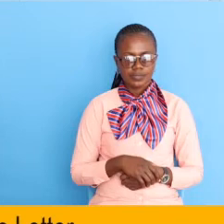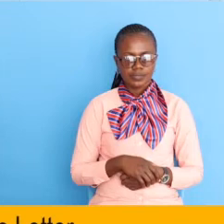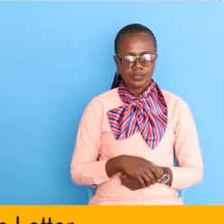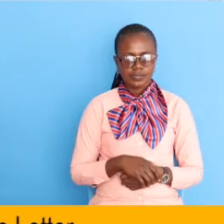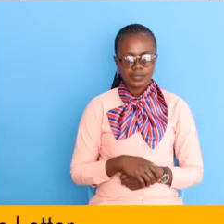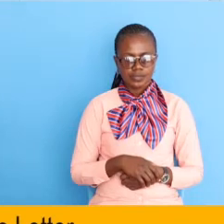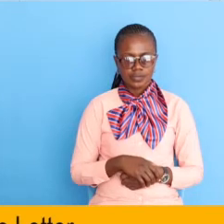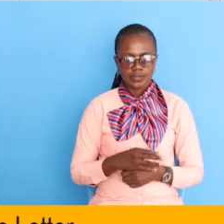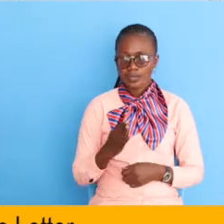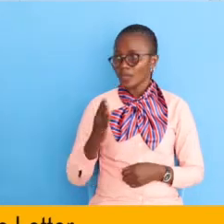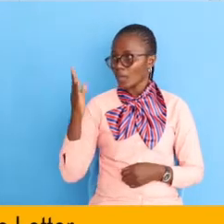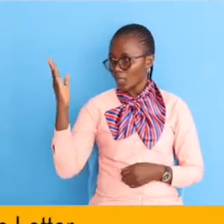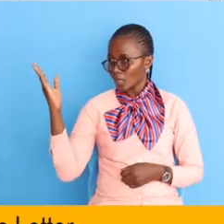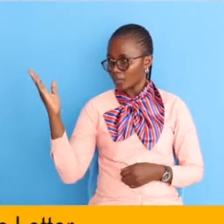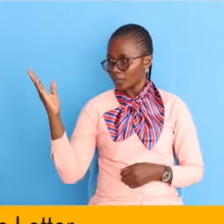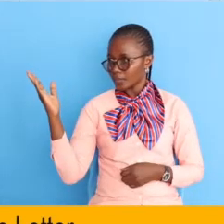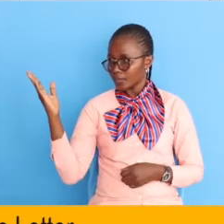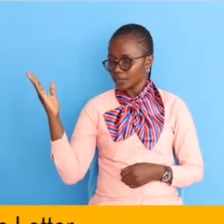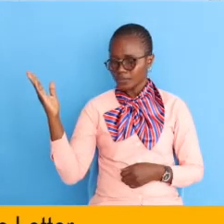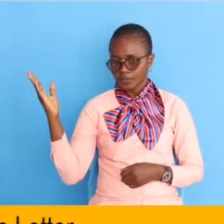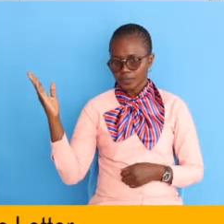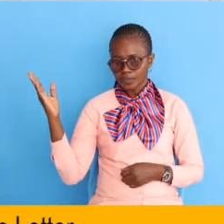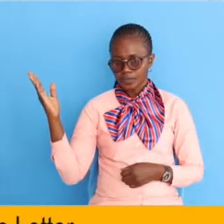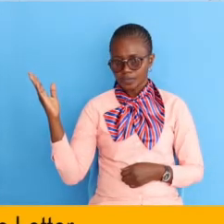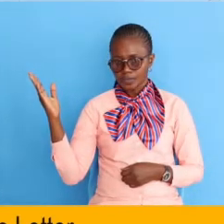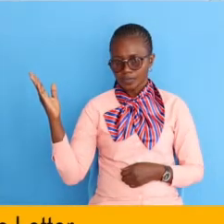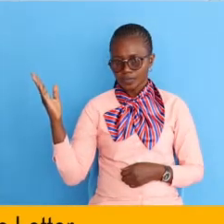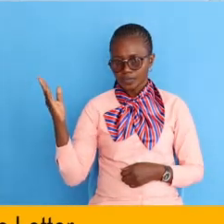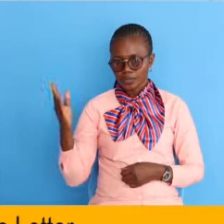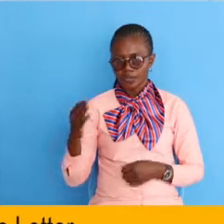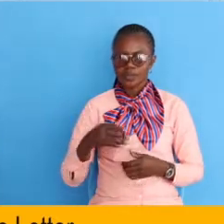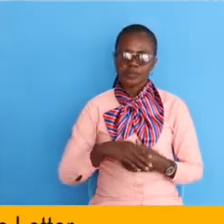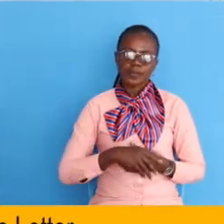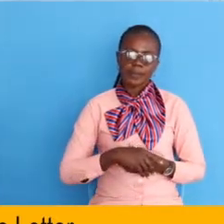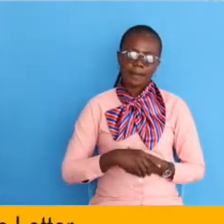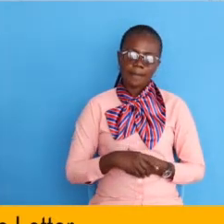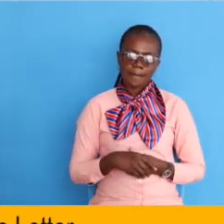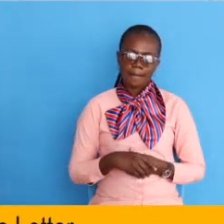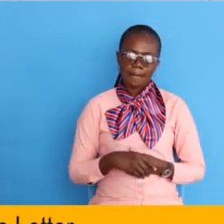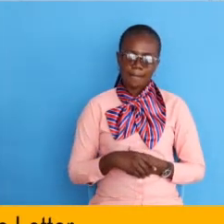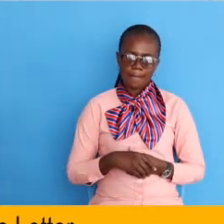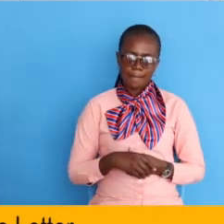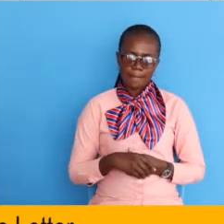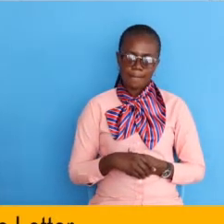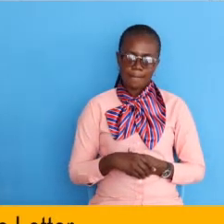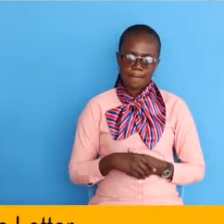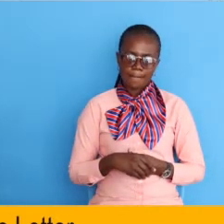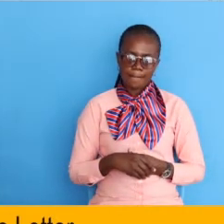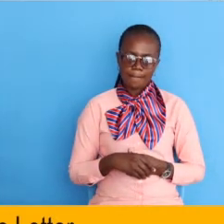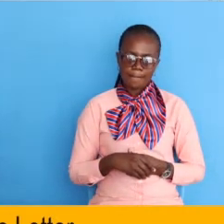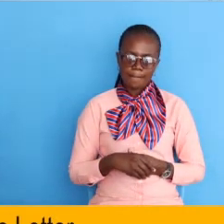This one stands for number 7, number 8, and number 9 correspondingly.